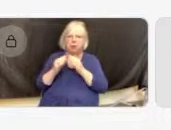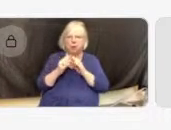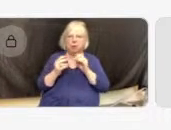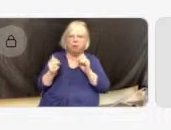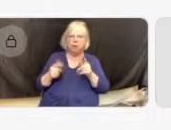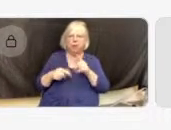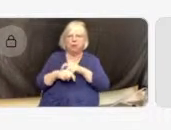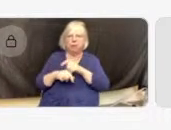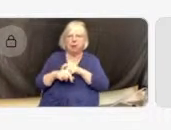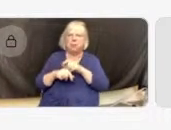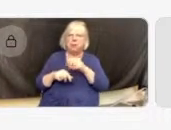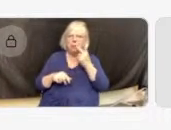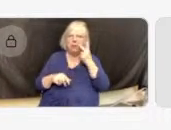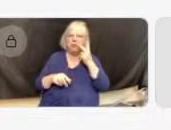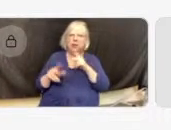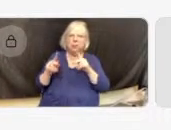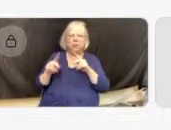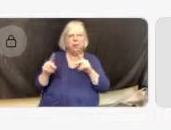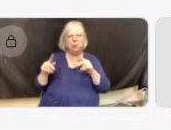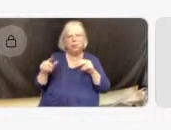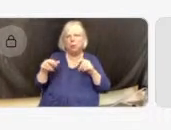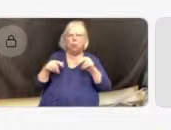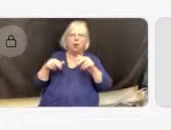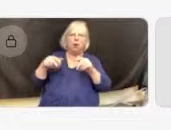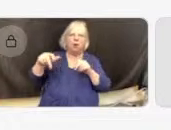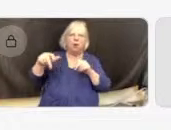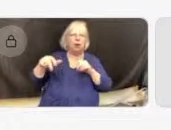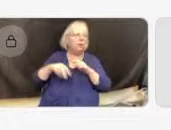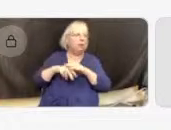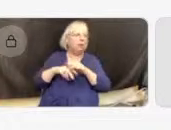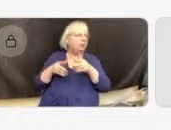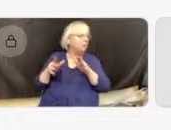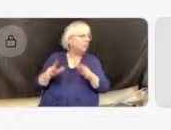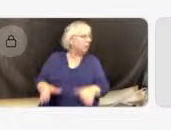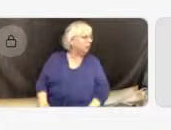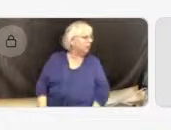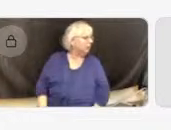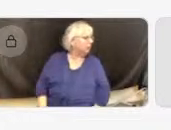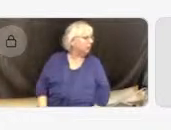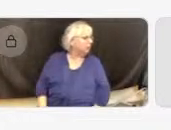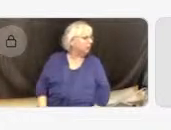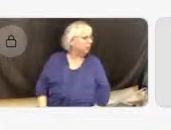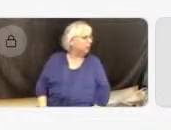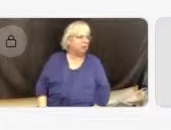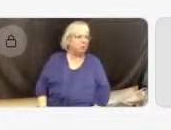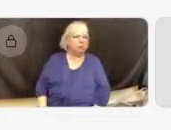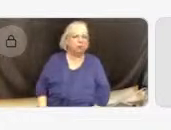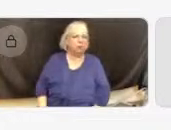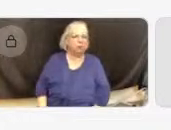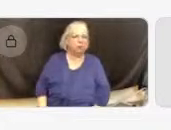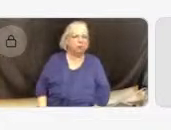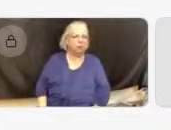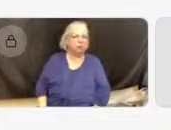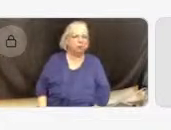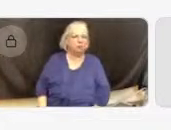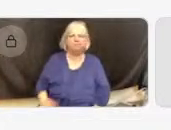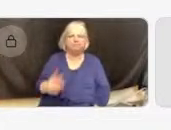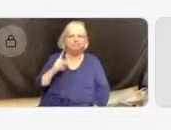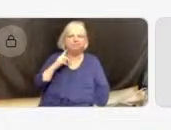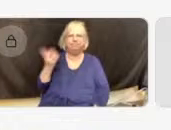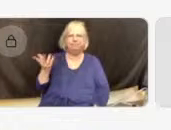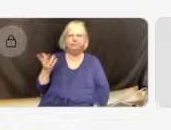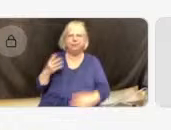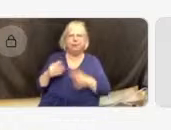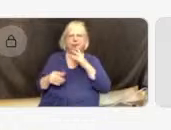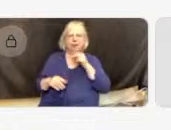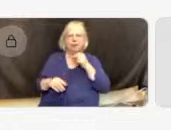see that. You see people turn out on the street as soon as anyone needs something. They are there, and they're giving to one another. And that's